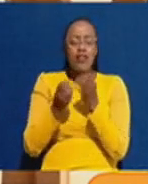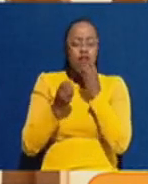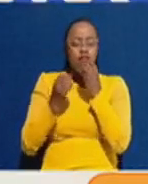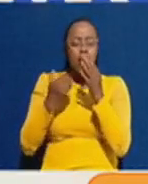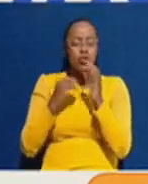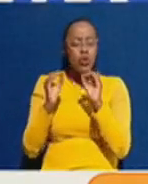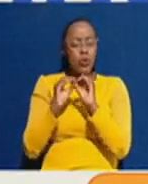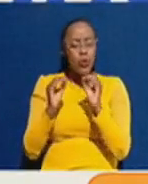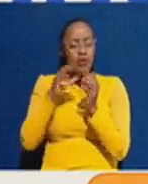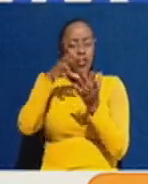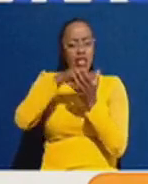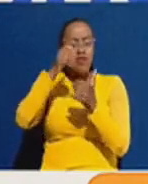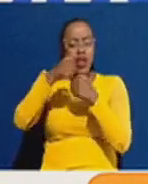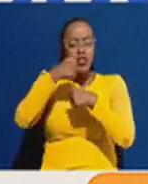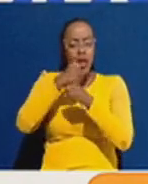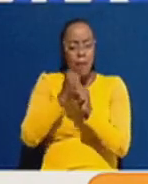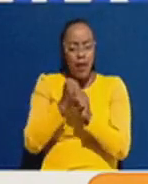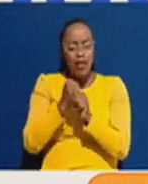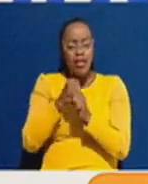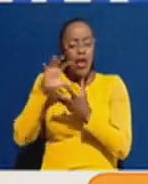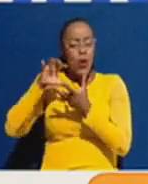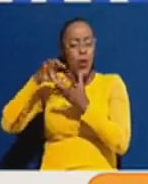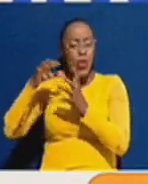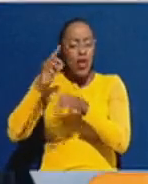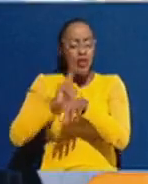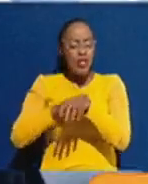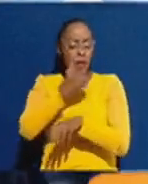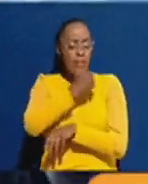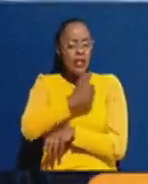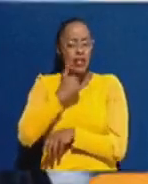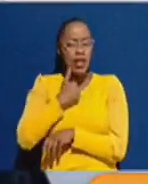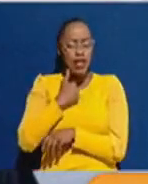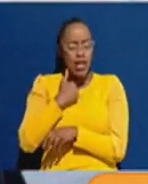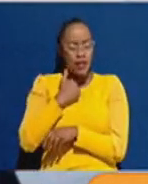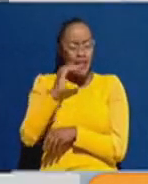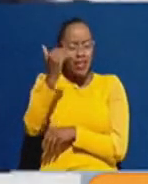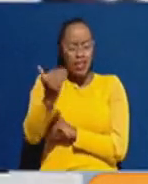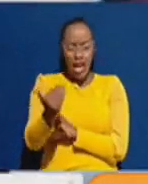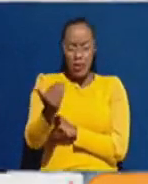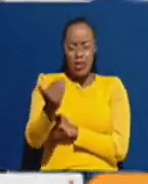the circumstances that led to the alleged complication during surgery.